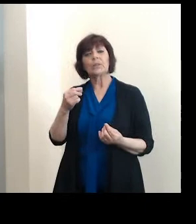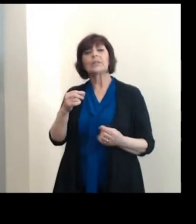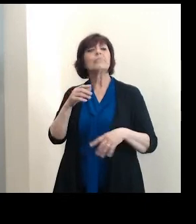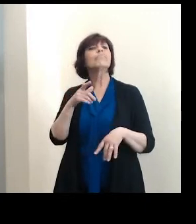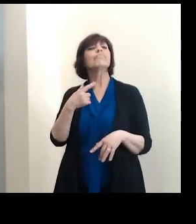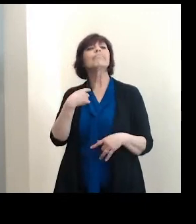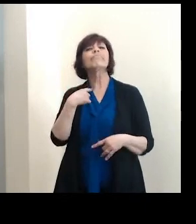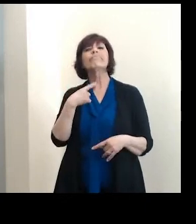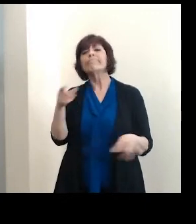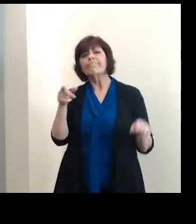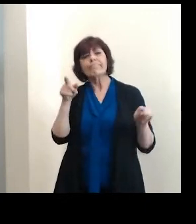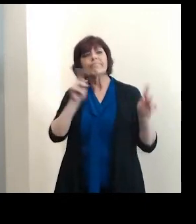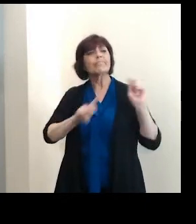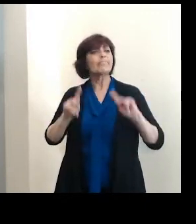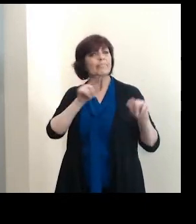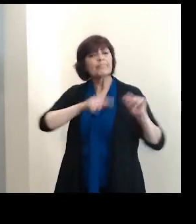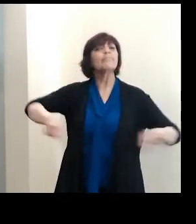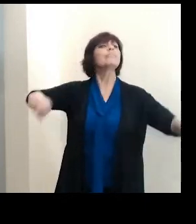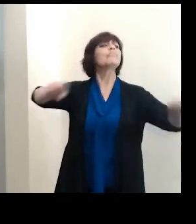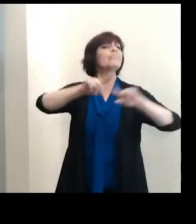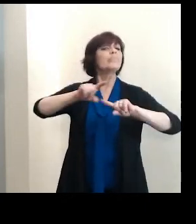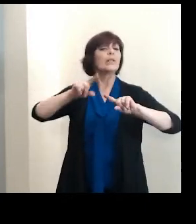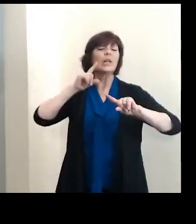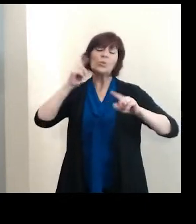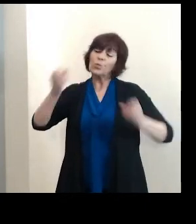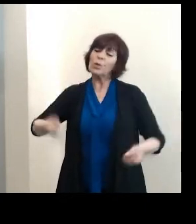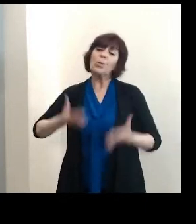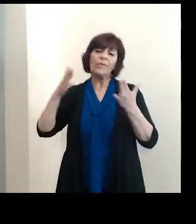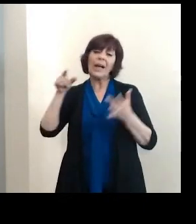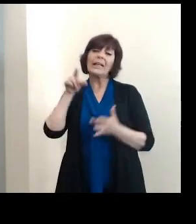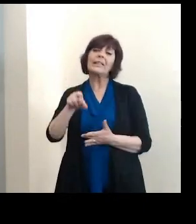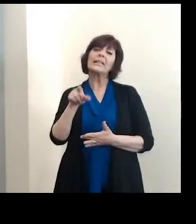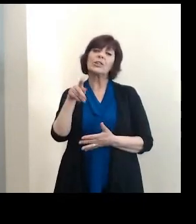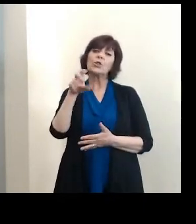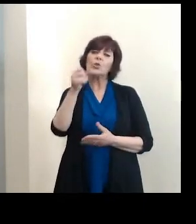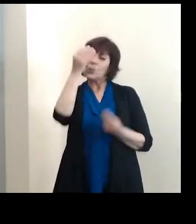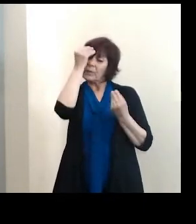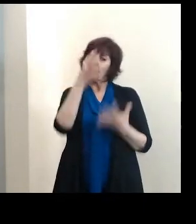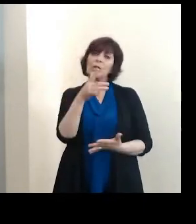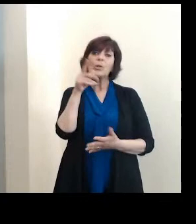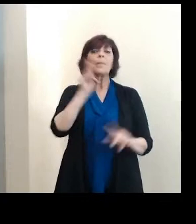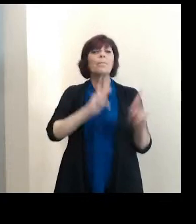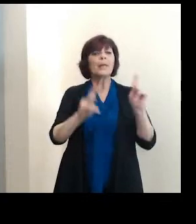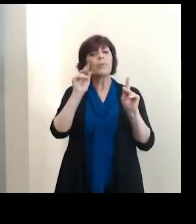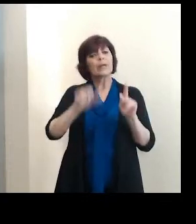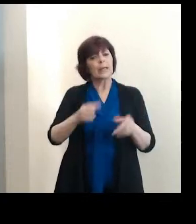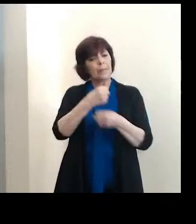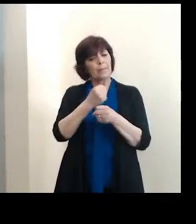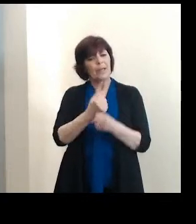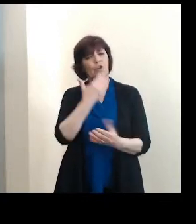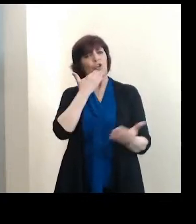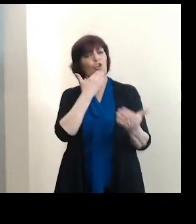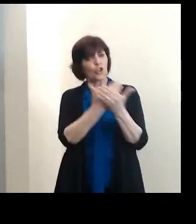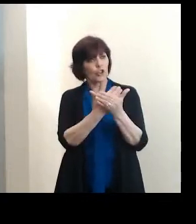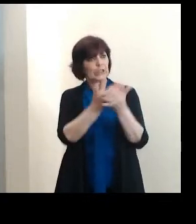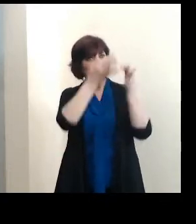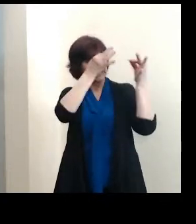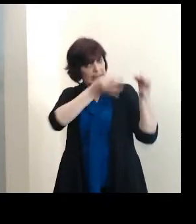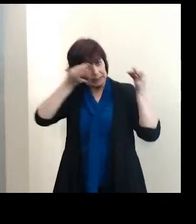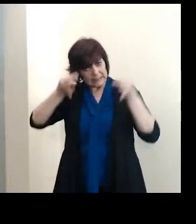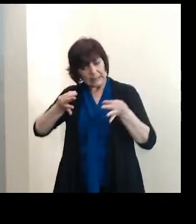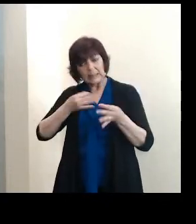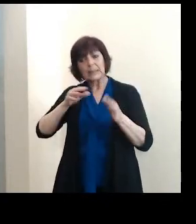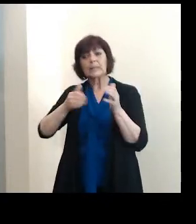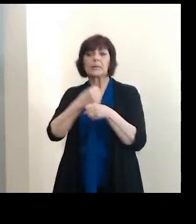and that's why we're providing these press conferences and providing the information so that people will have good information to make the